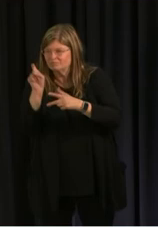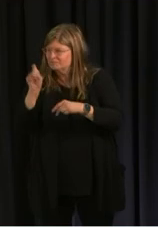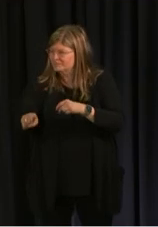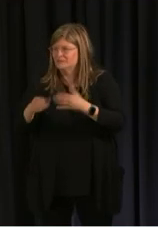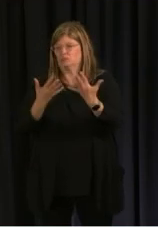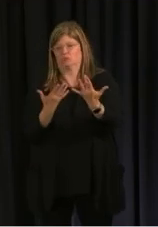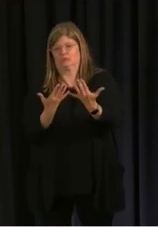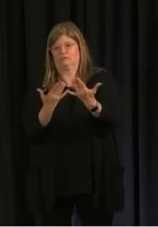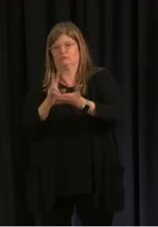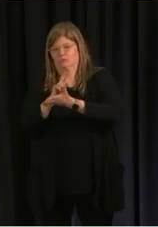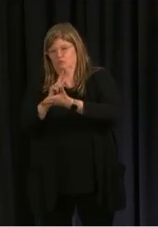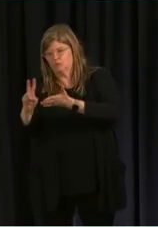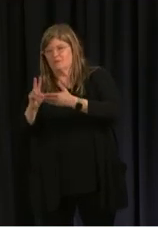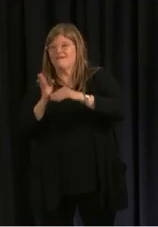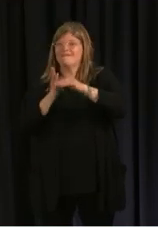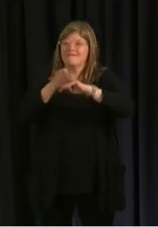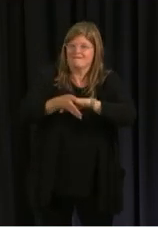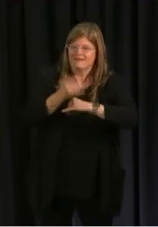last dose.